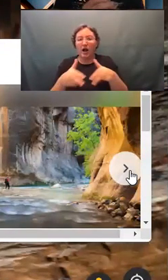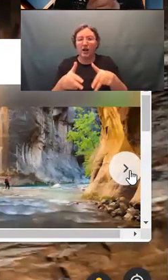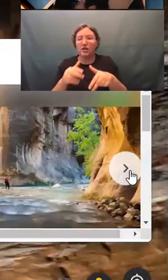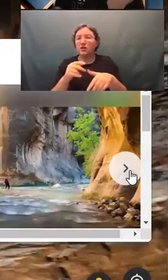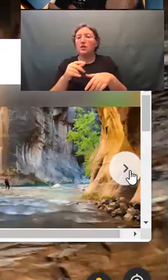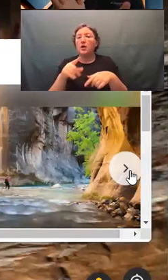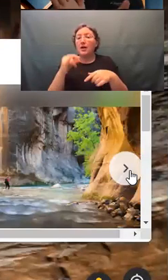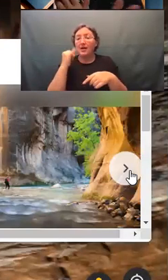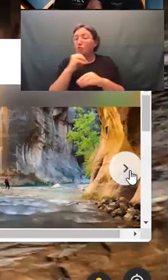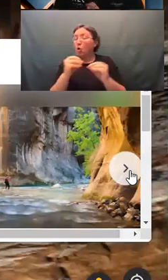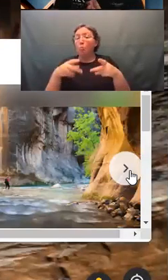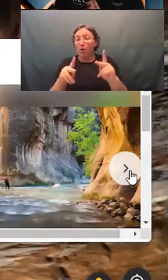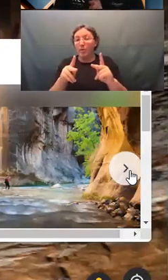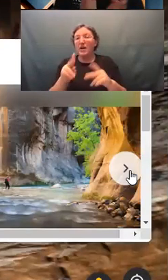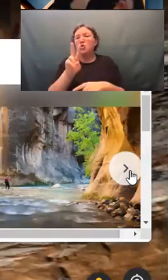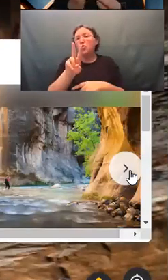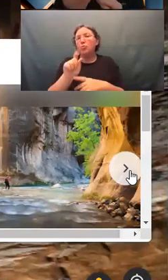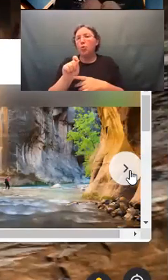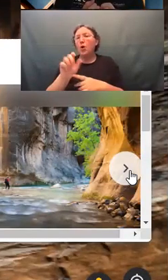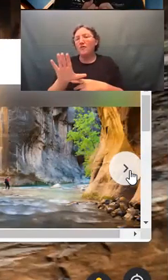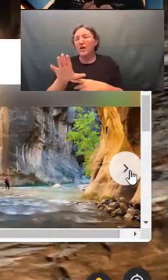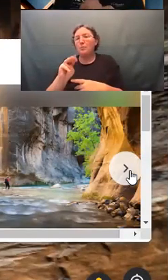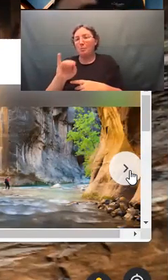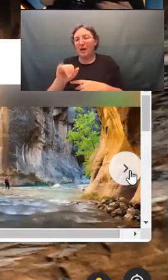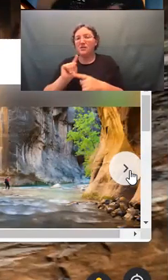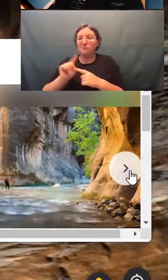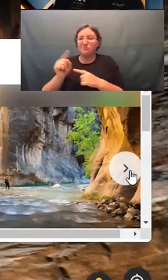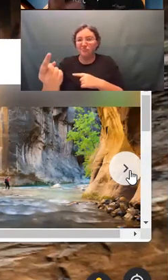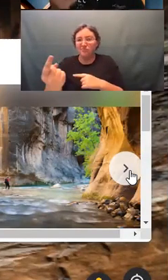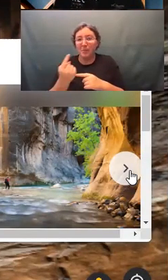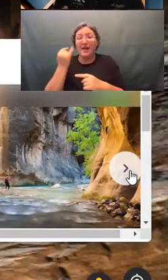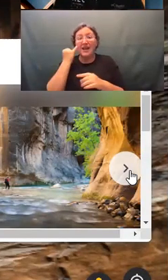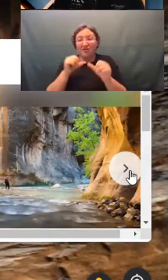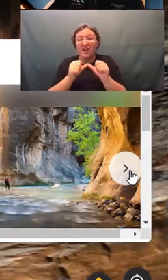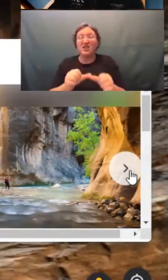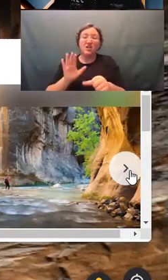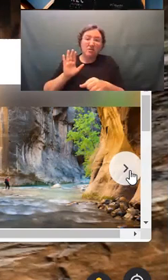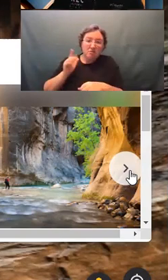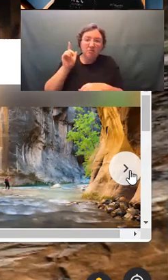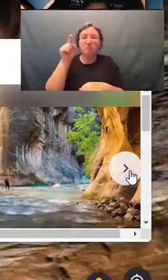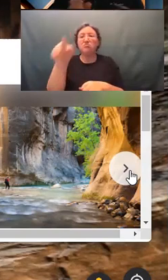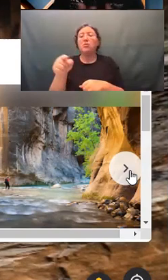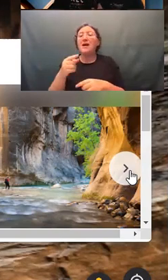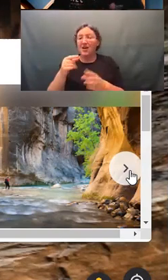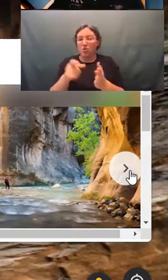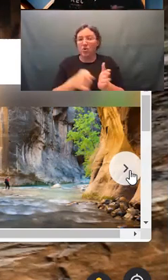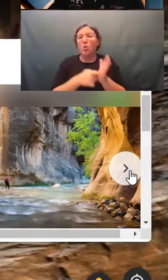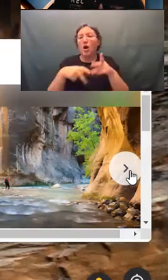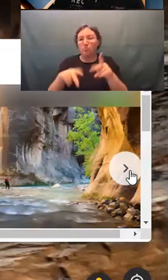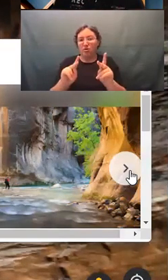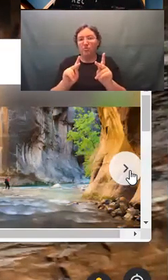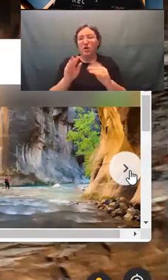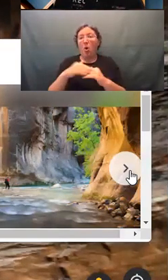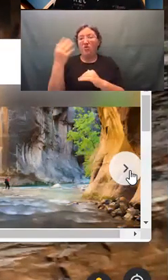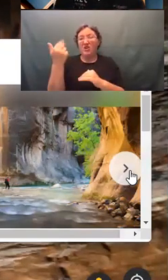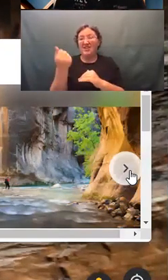it's about 2.5 miles there and out. If you're doing the whole thing, you do need a permit, and it ends up being just over 16